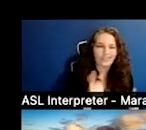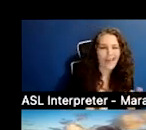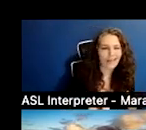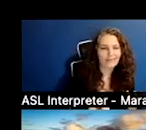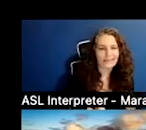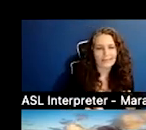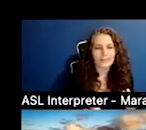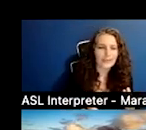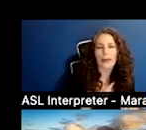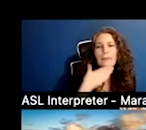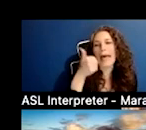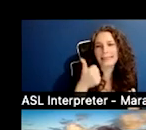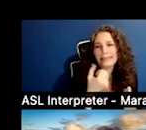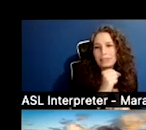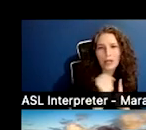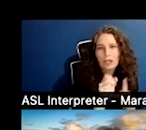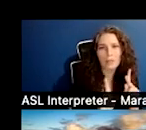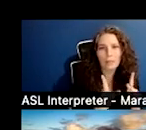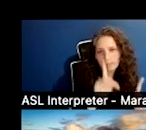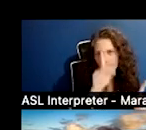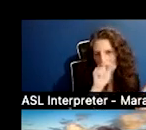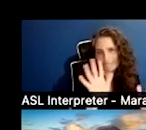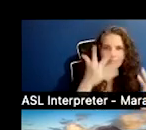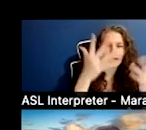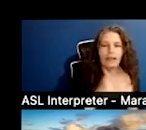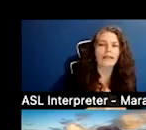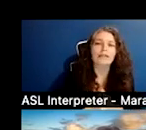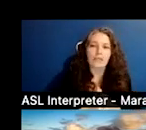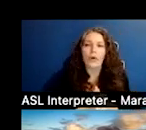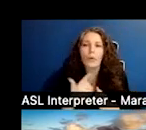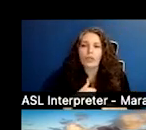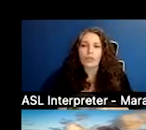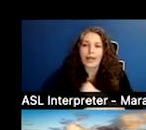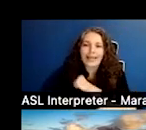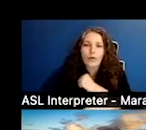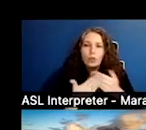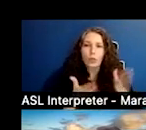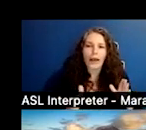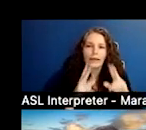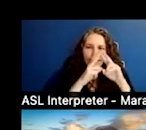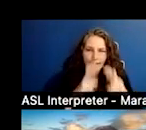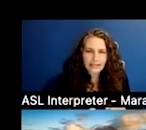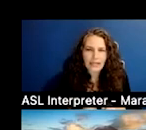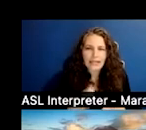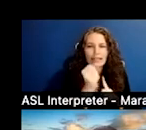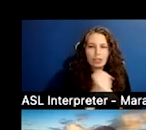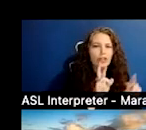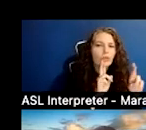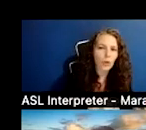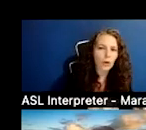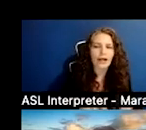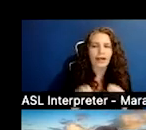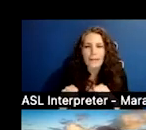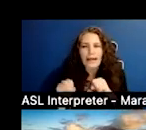part. And then, do a quick countywide assessment, situation report, what's the capacity status of the response